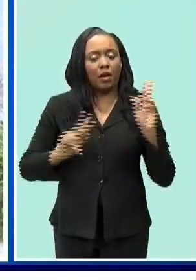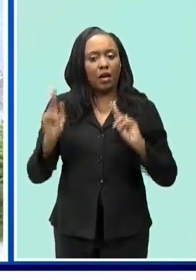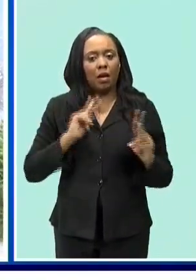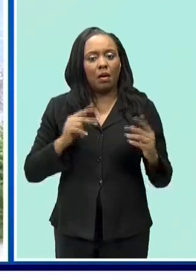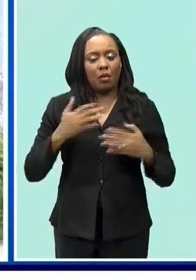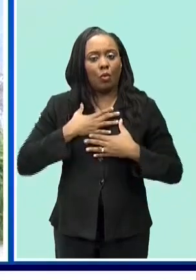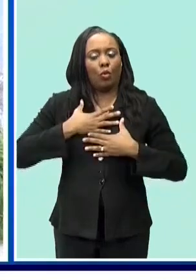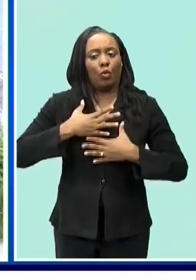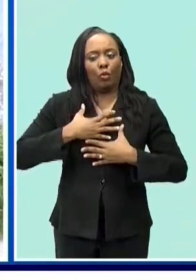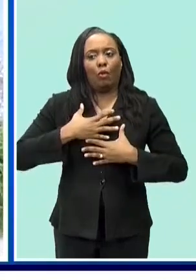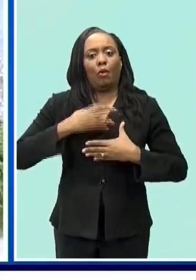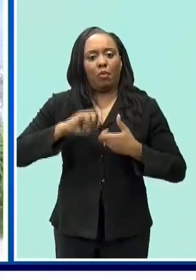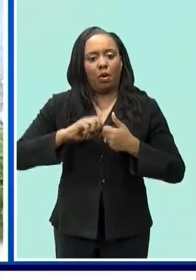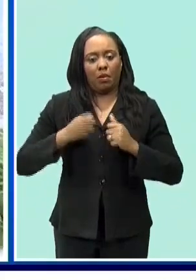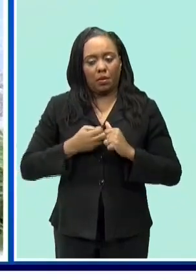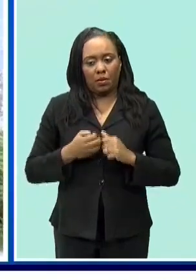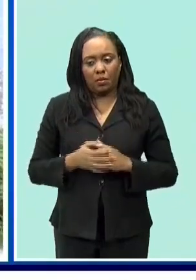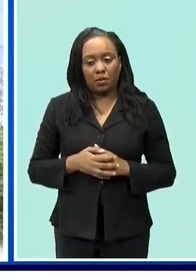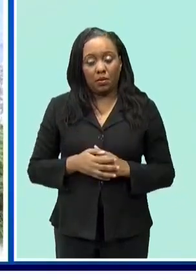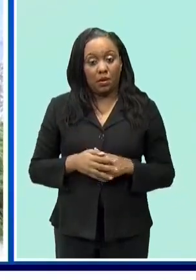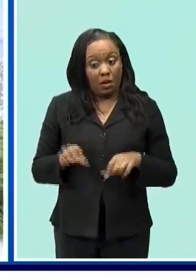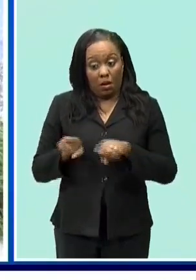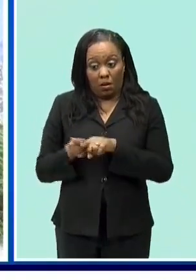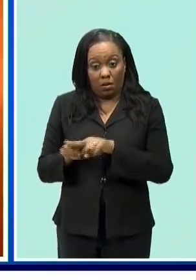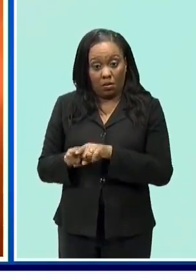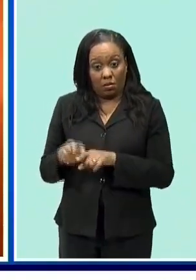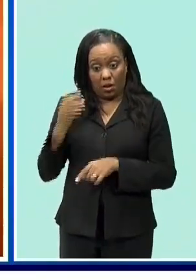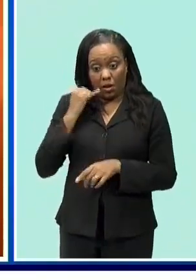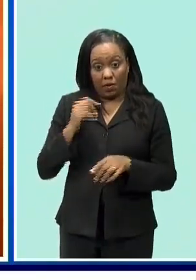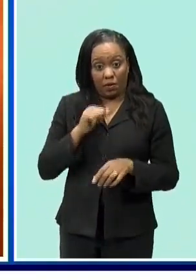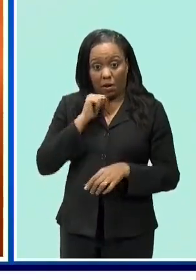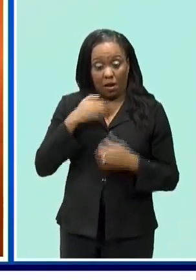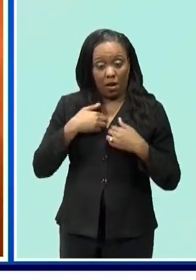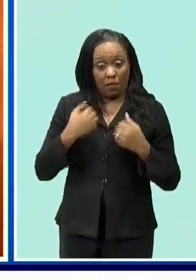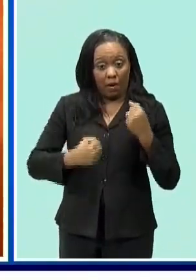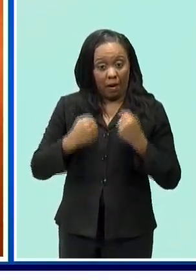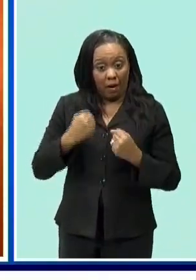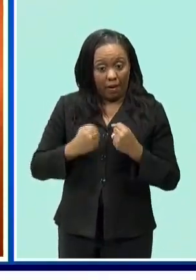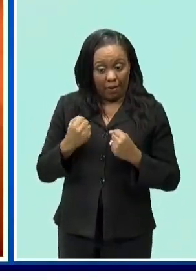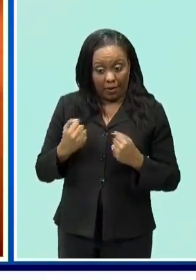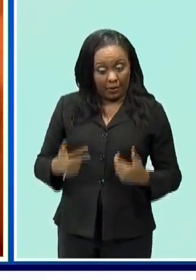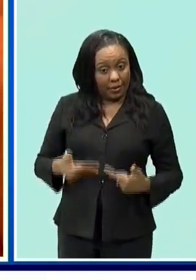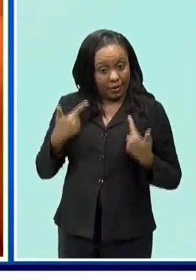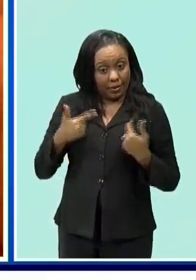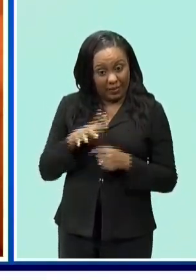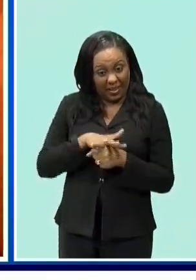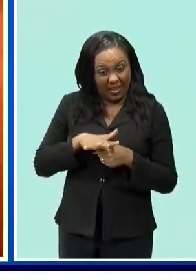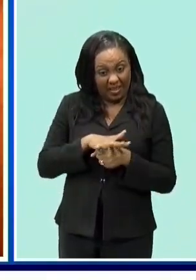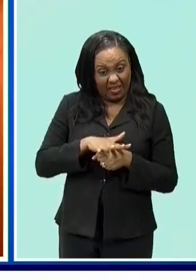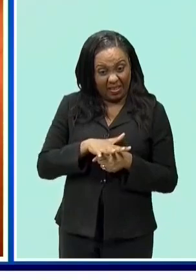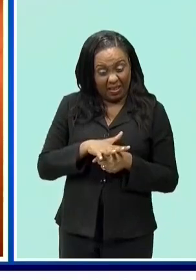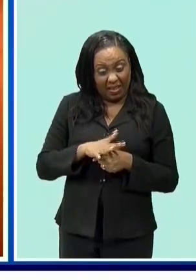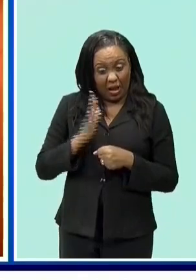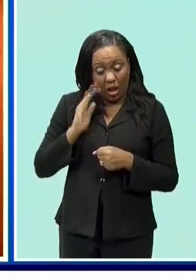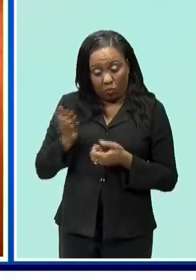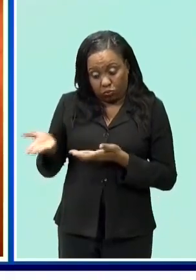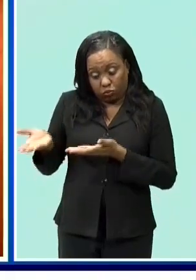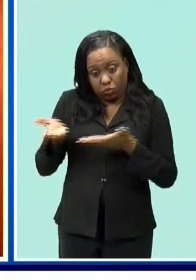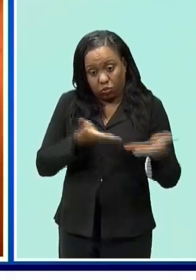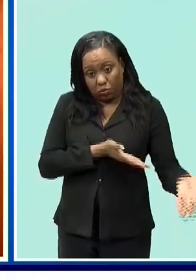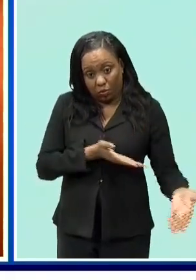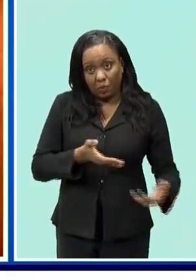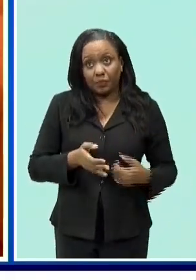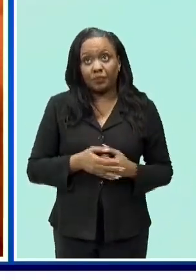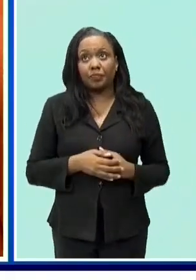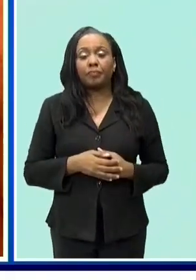calls for those who can't travel to those locations. Further discussions after leaving here, I will have with the